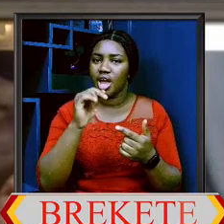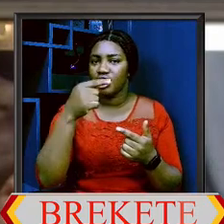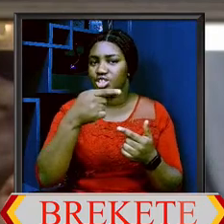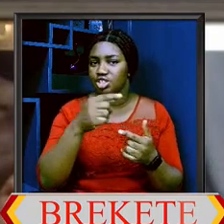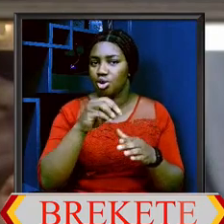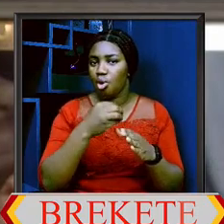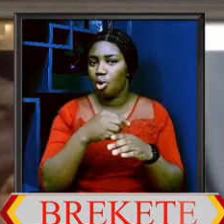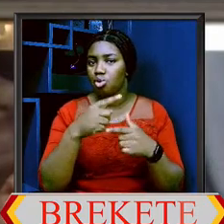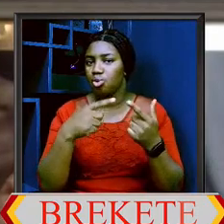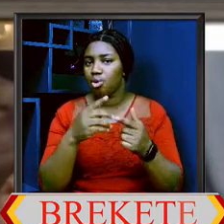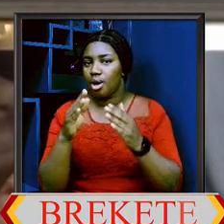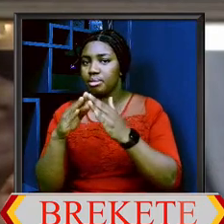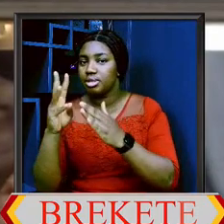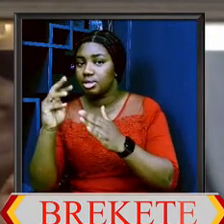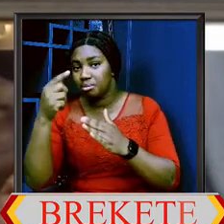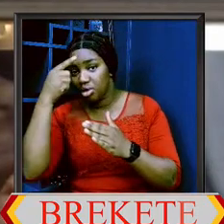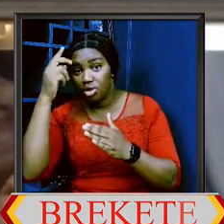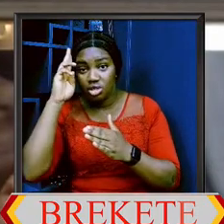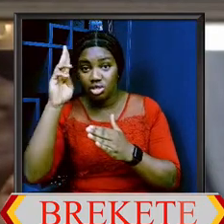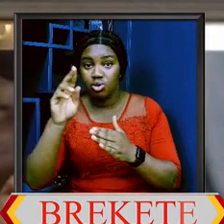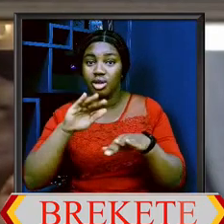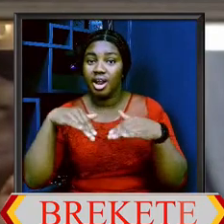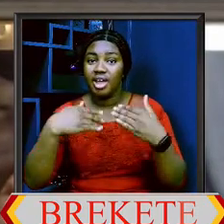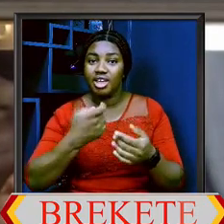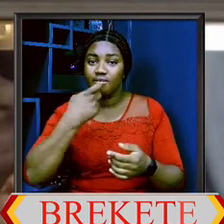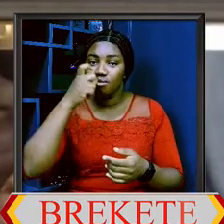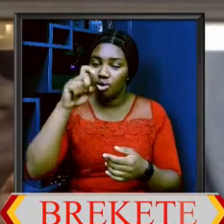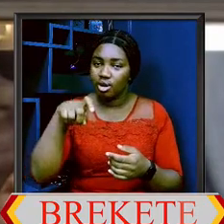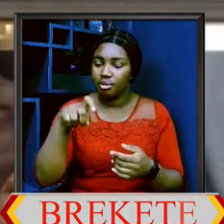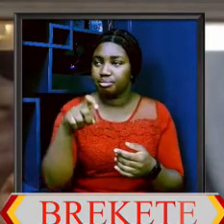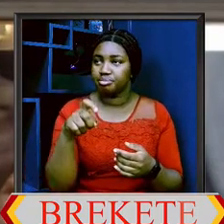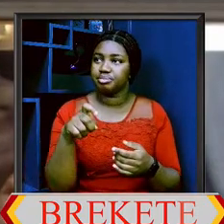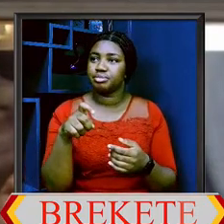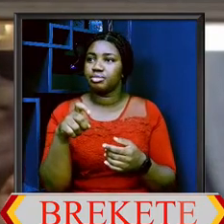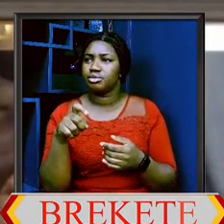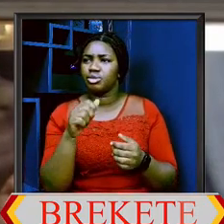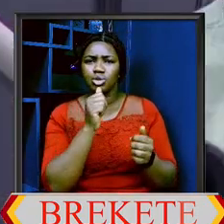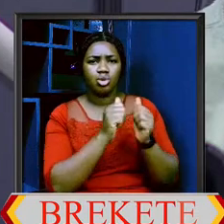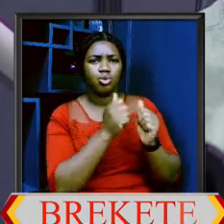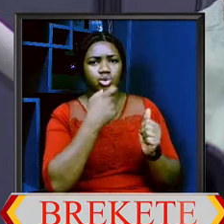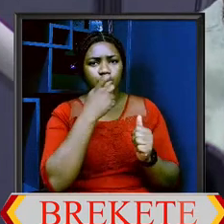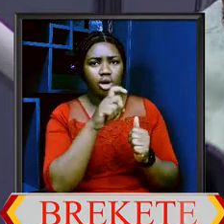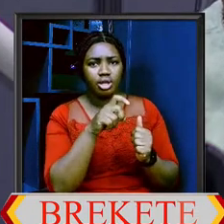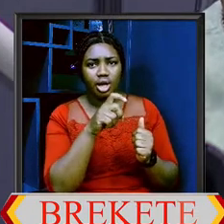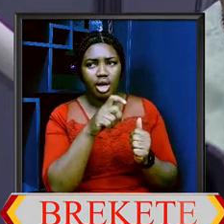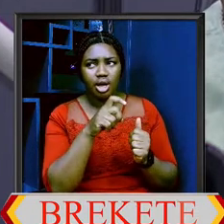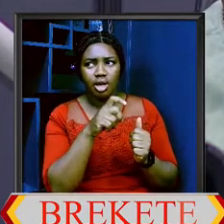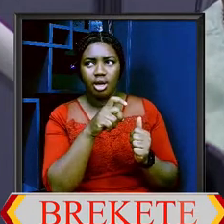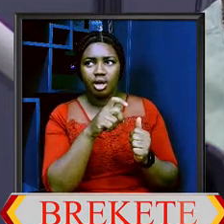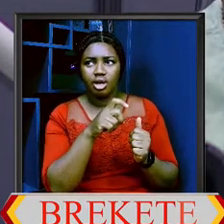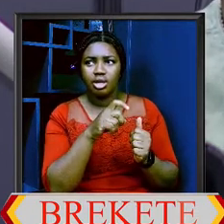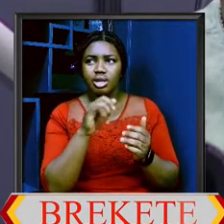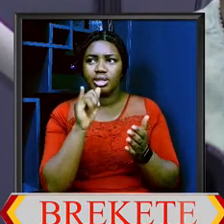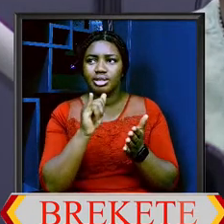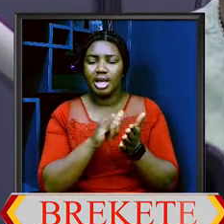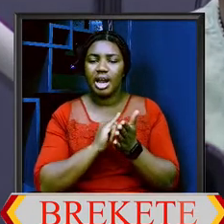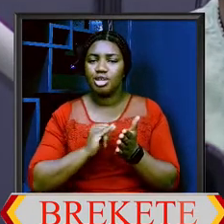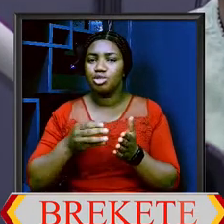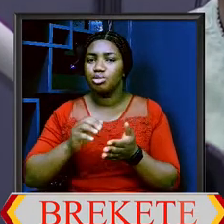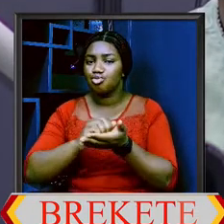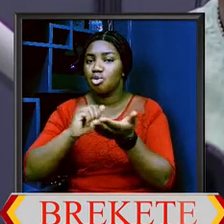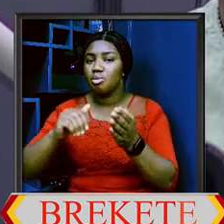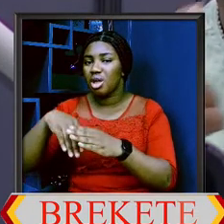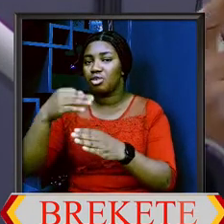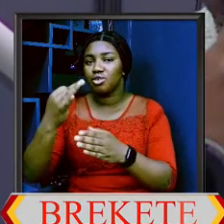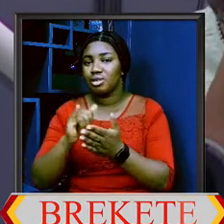or you go and meet him because he's the one that gave order which order which order you move out from the